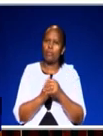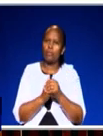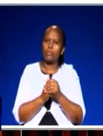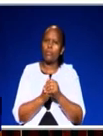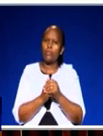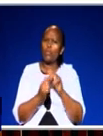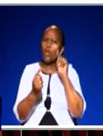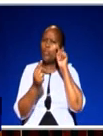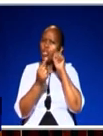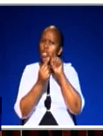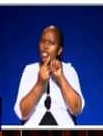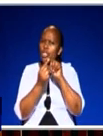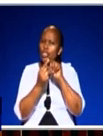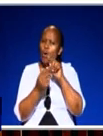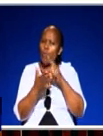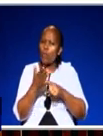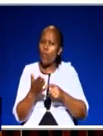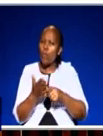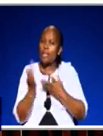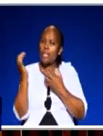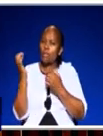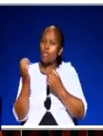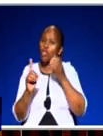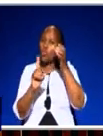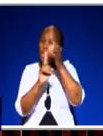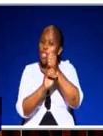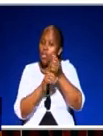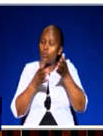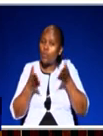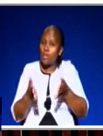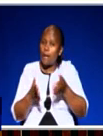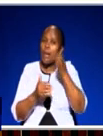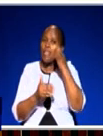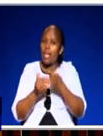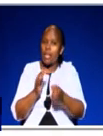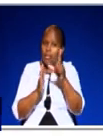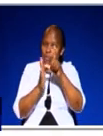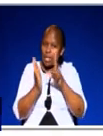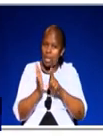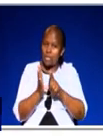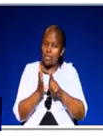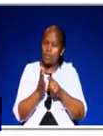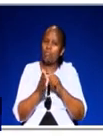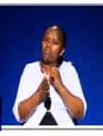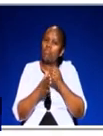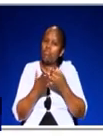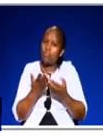The objective, or what I would want you to achieve by the end of this lesson,